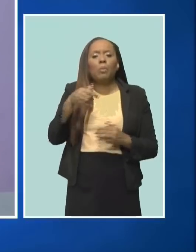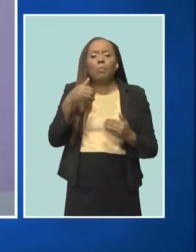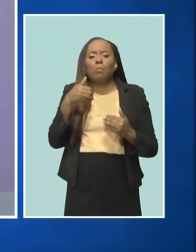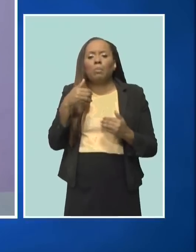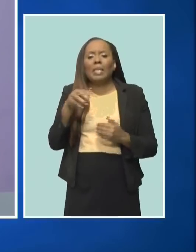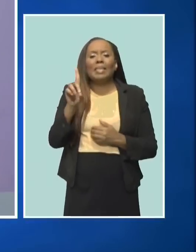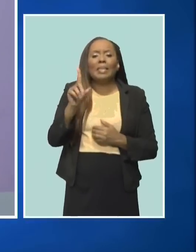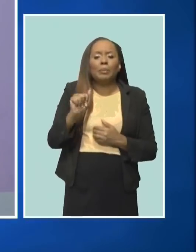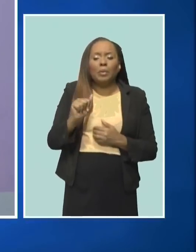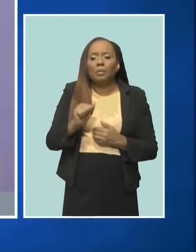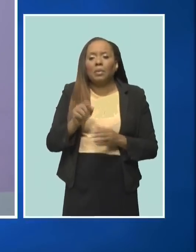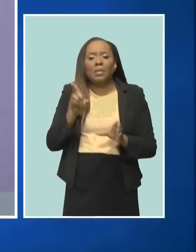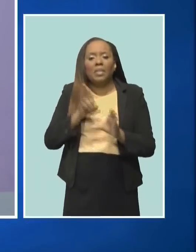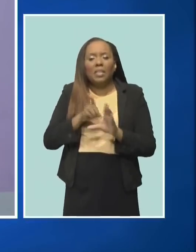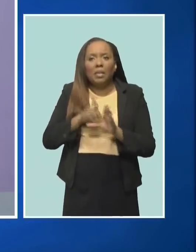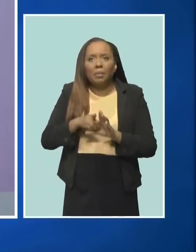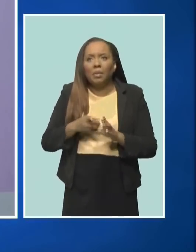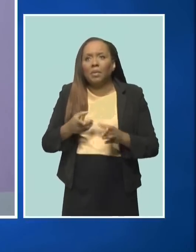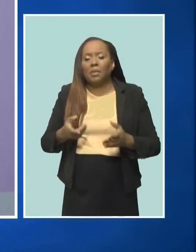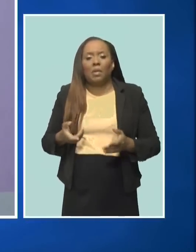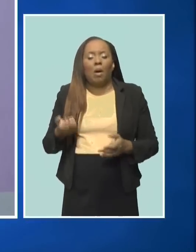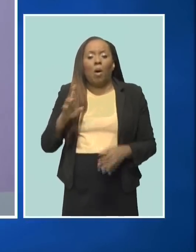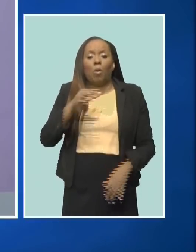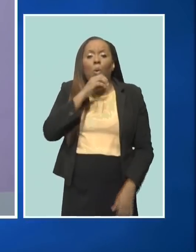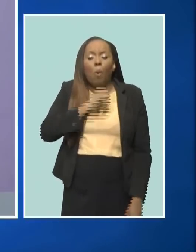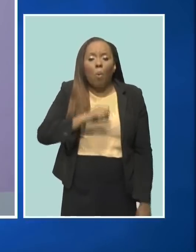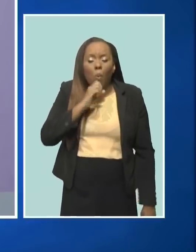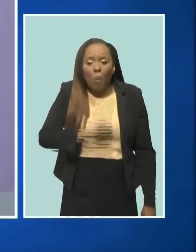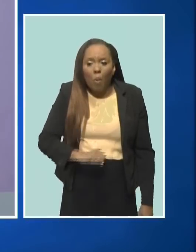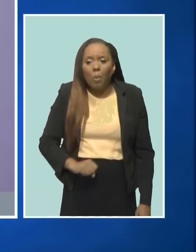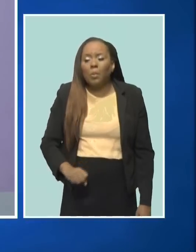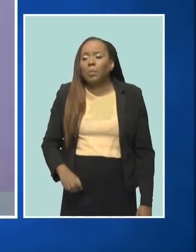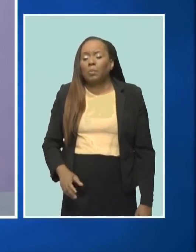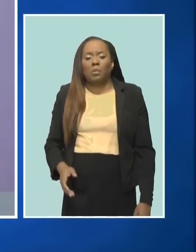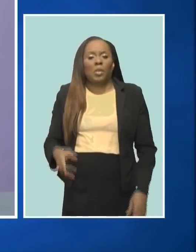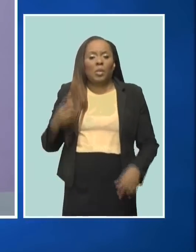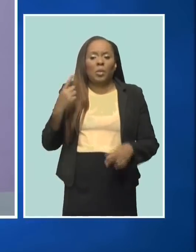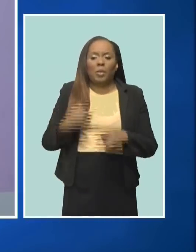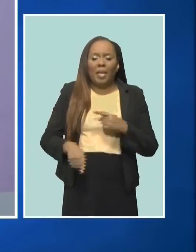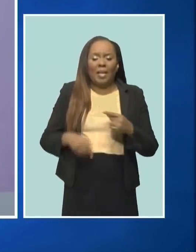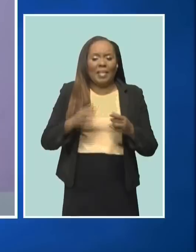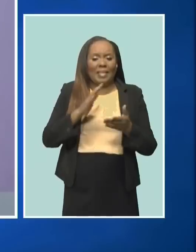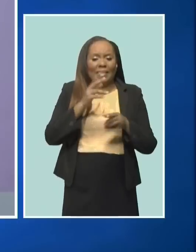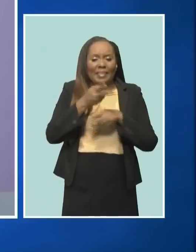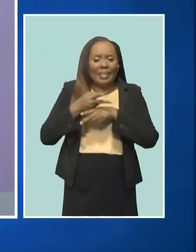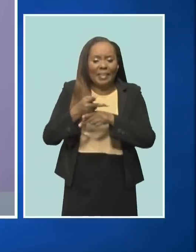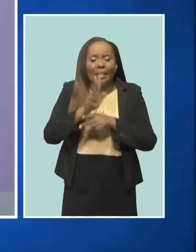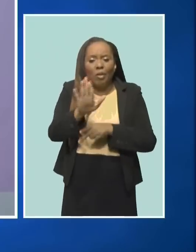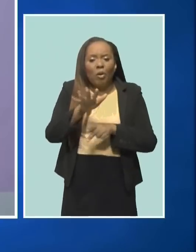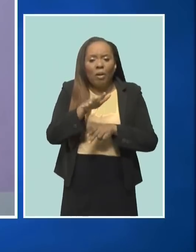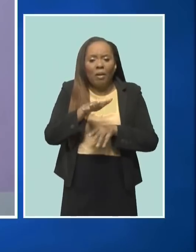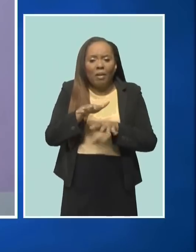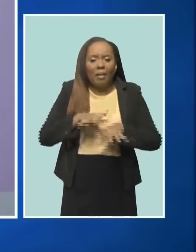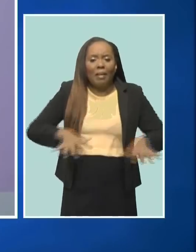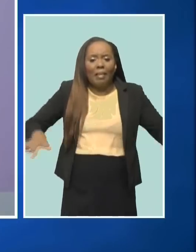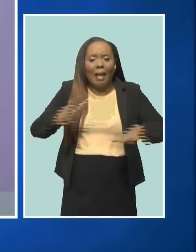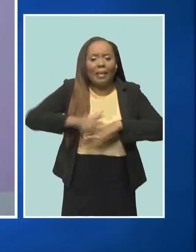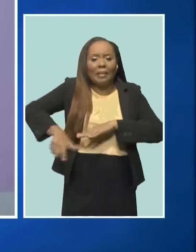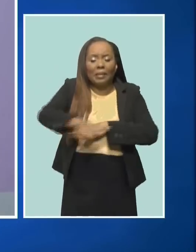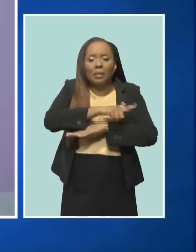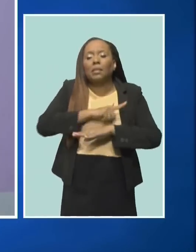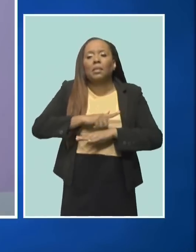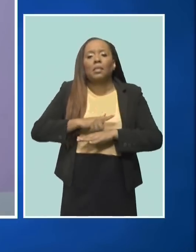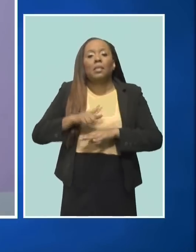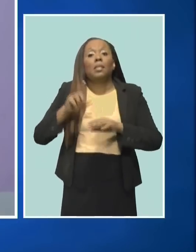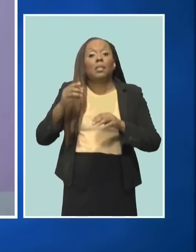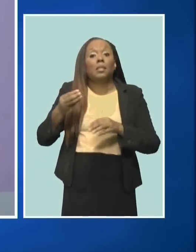just cannot maintain it, right, then you can appeal on the grounds of hardship. We always put in that persons can appeal on